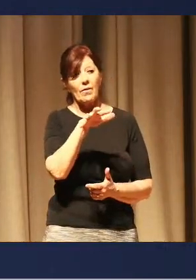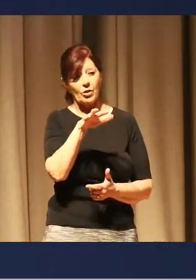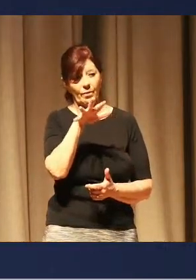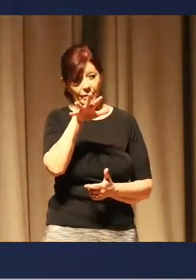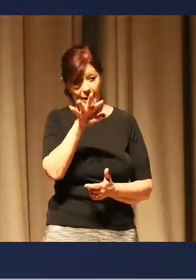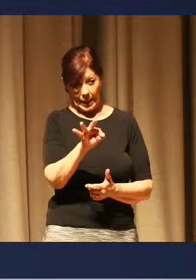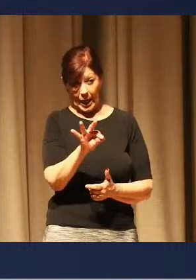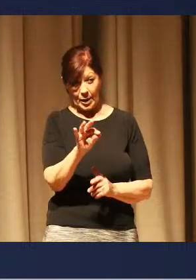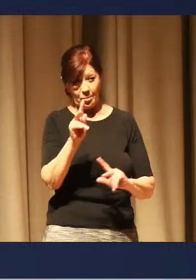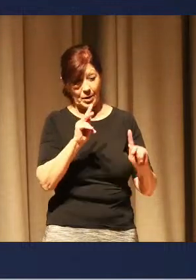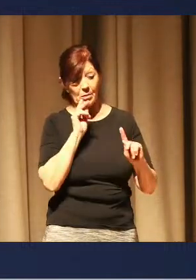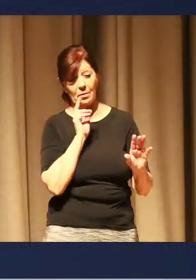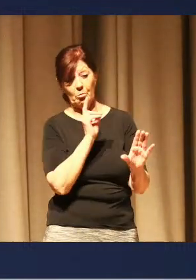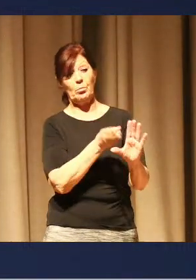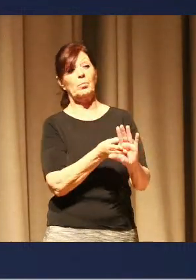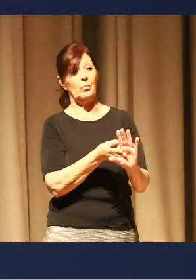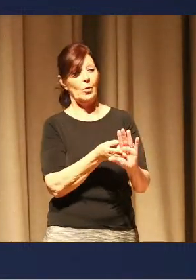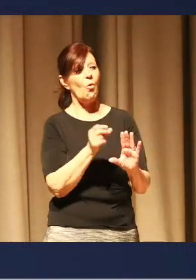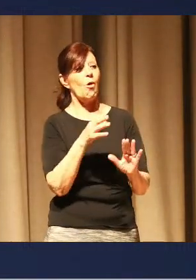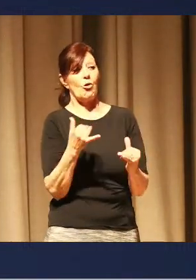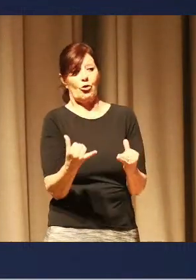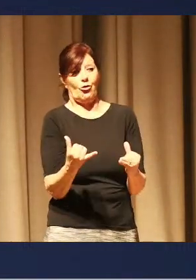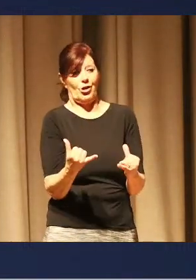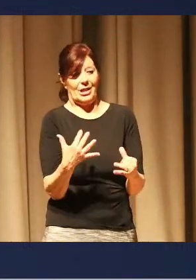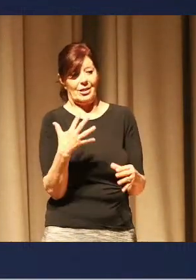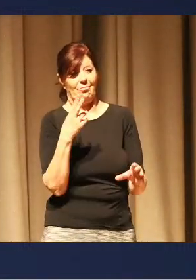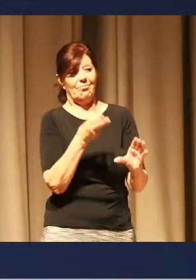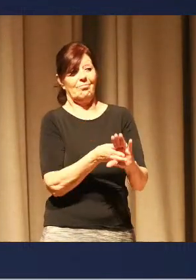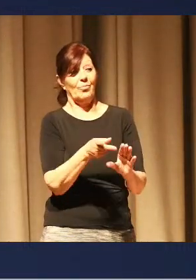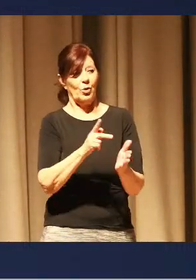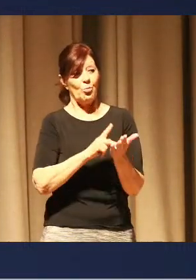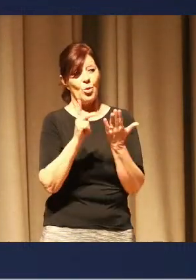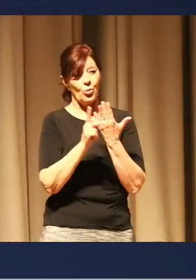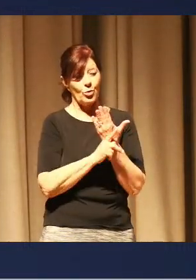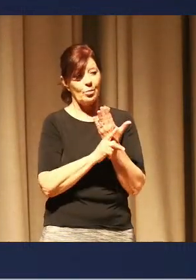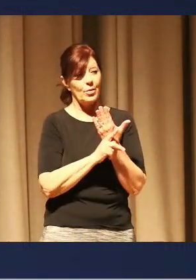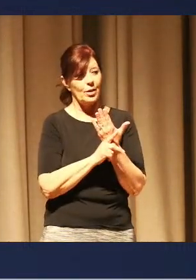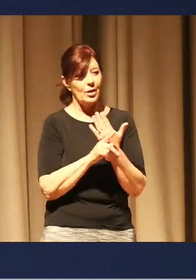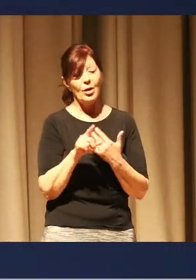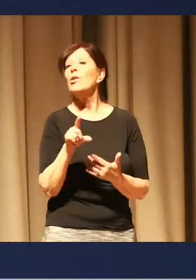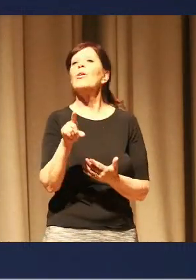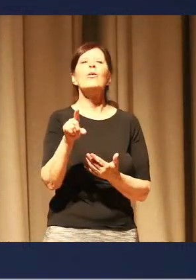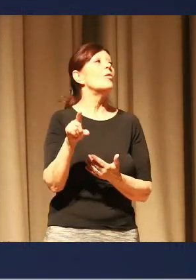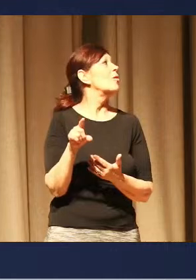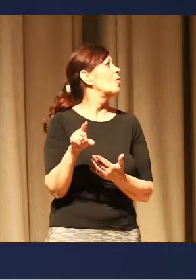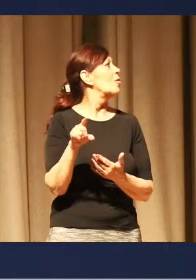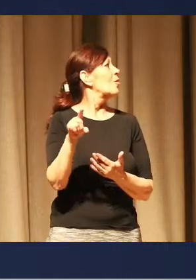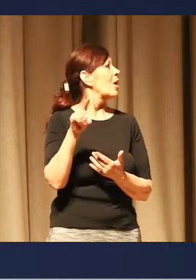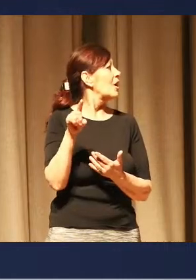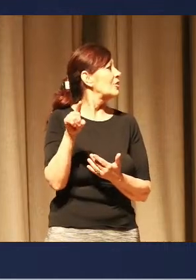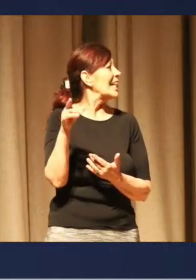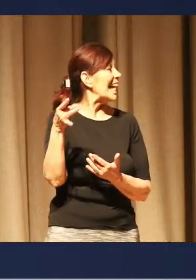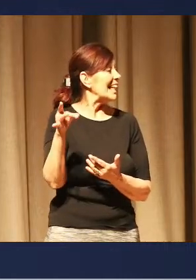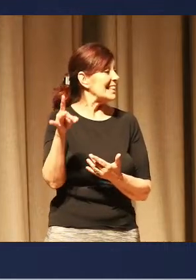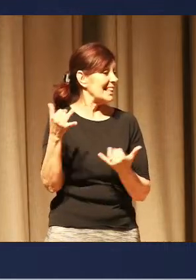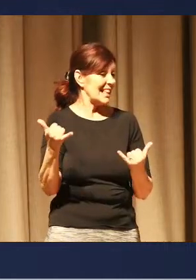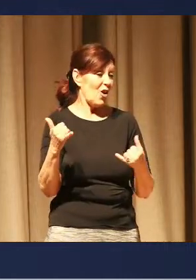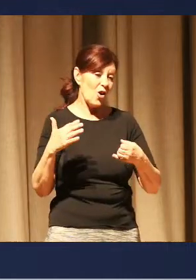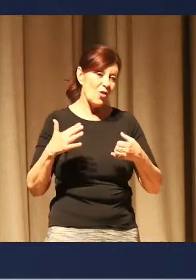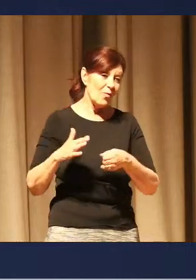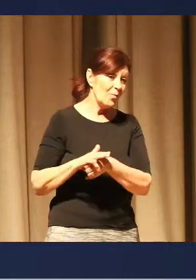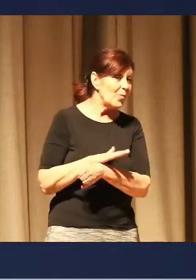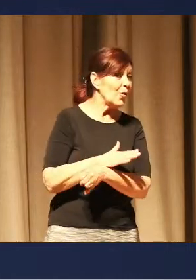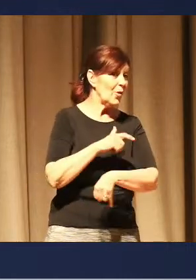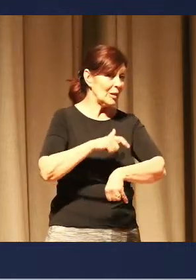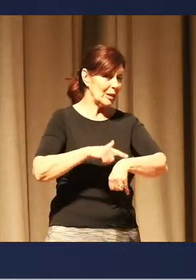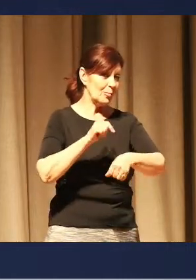559 residents have participated or are currently enrolled in the program, 118 of whom have currently full-time employment